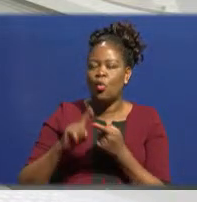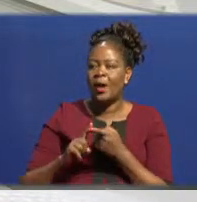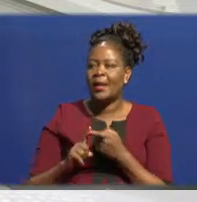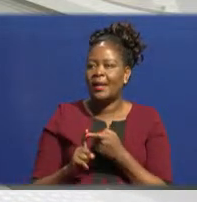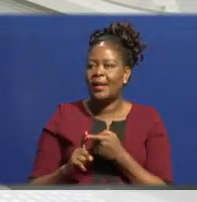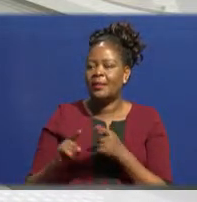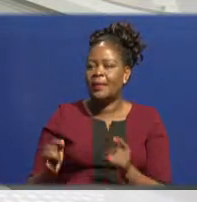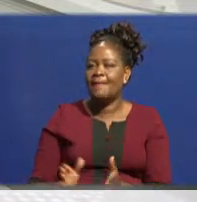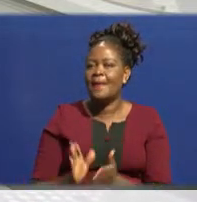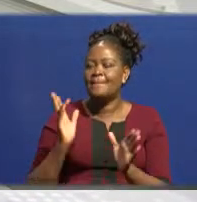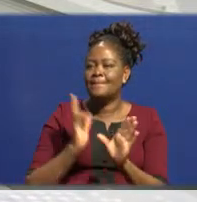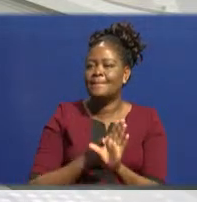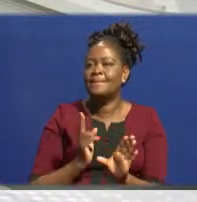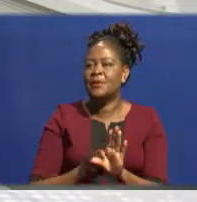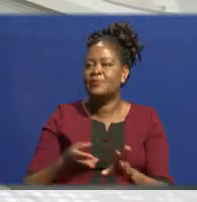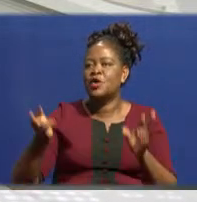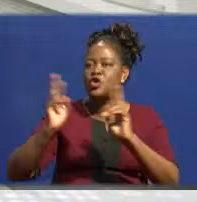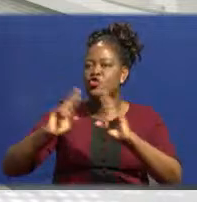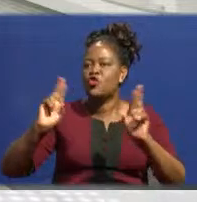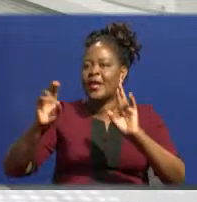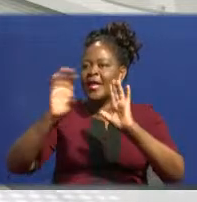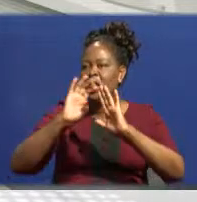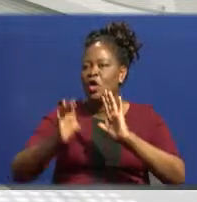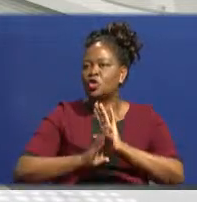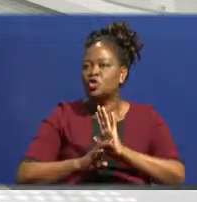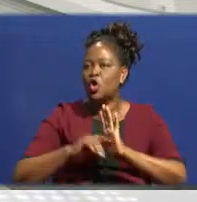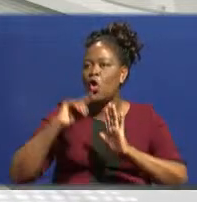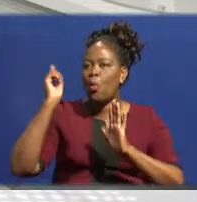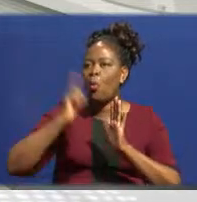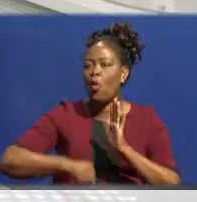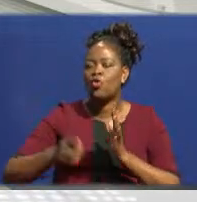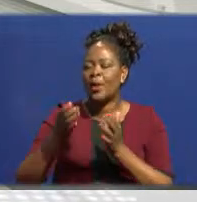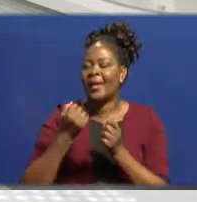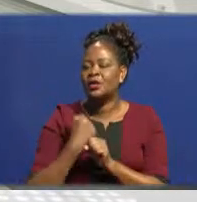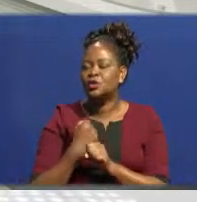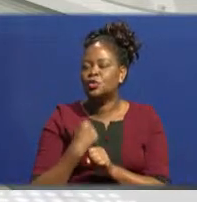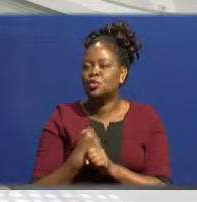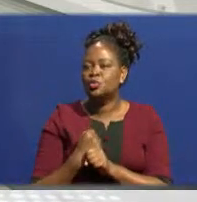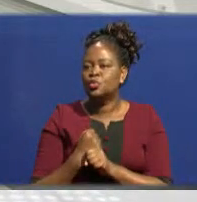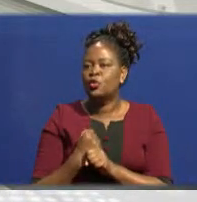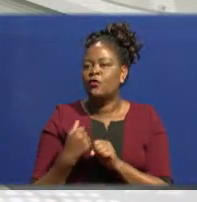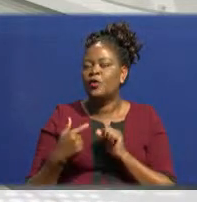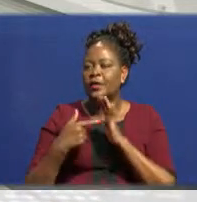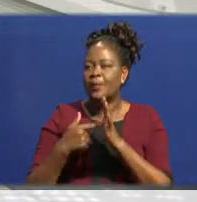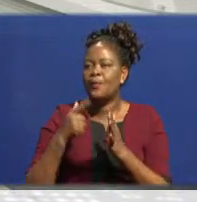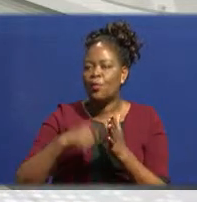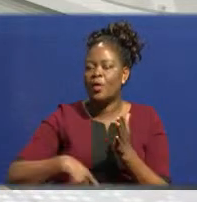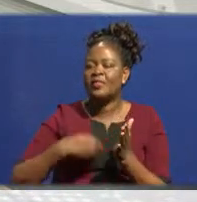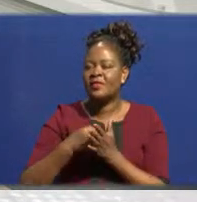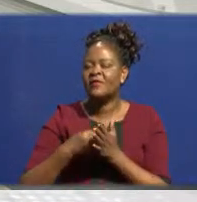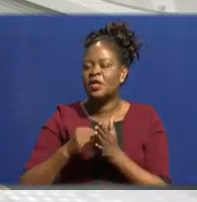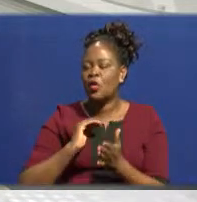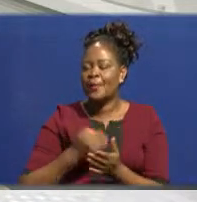the public participation is already in the constitution. What we need to do, like what Finance